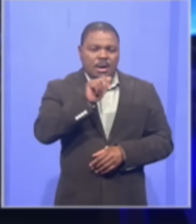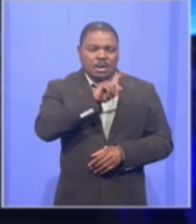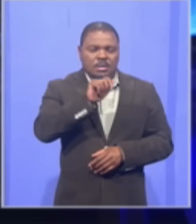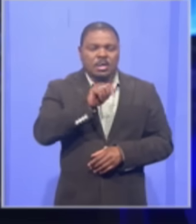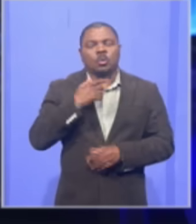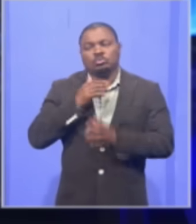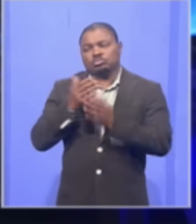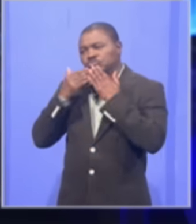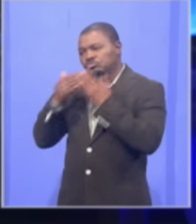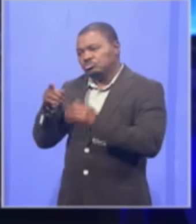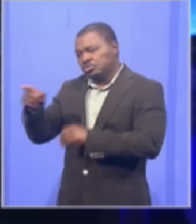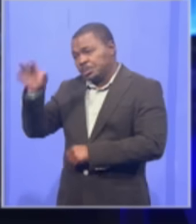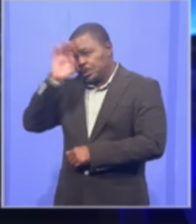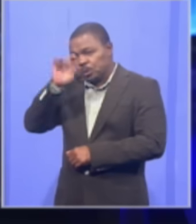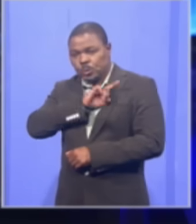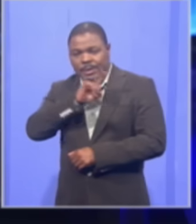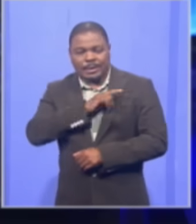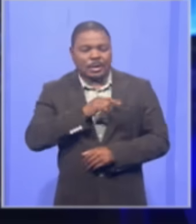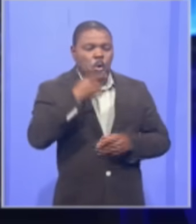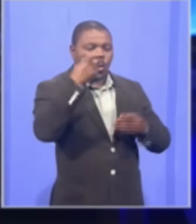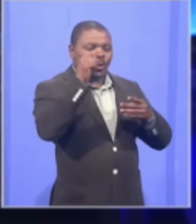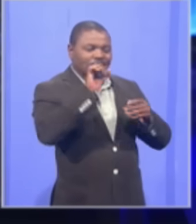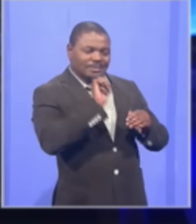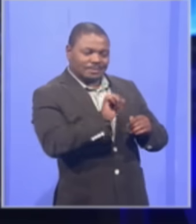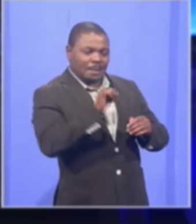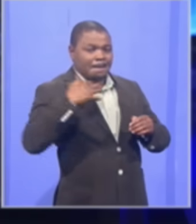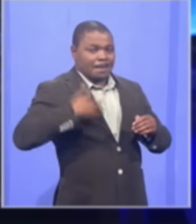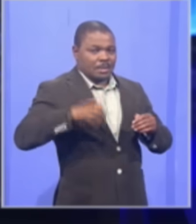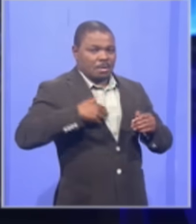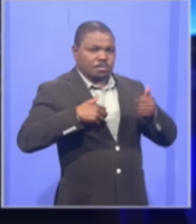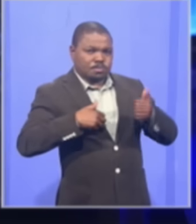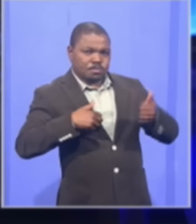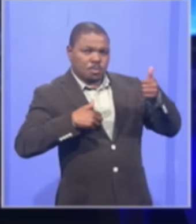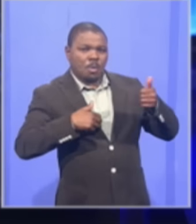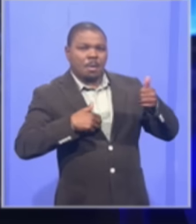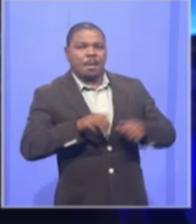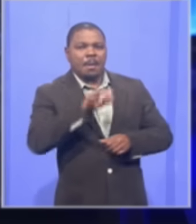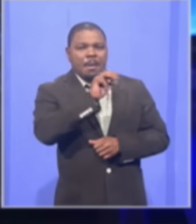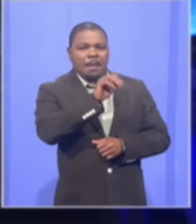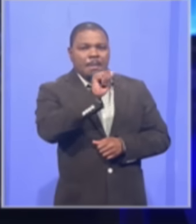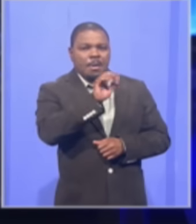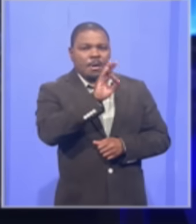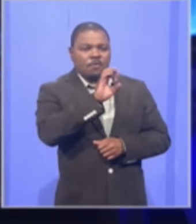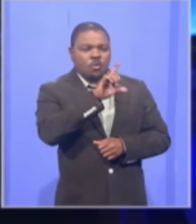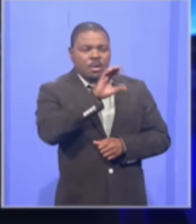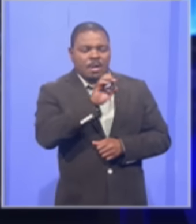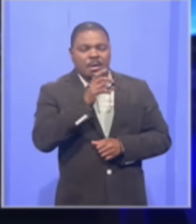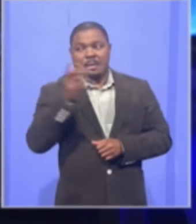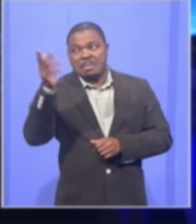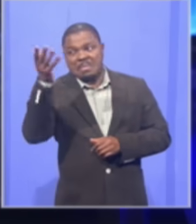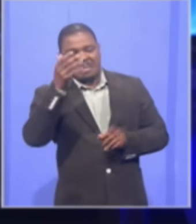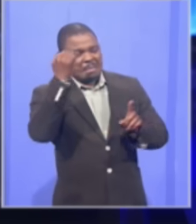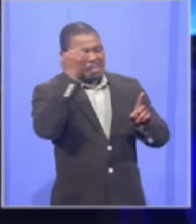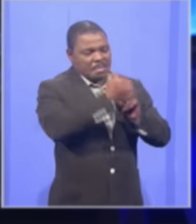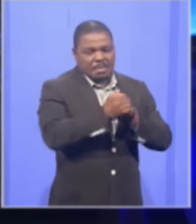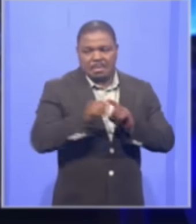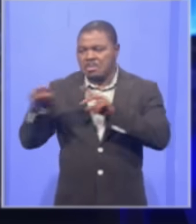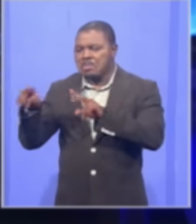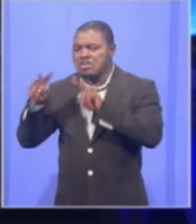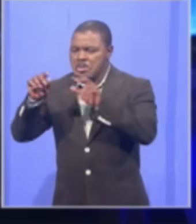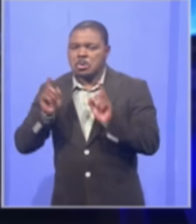nyewe ya polao ya mohlahlobi ya ka sehlohong wa dibuka tsa ditjhelete masipaleng o eleng Mpho Mafole. Qhakaza o buile sena le khutleng la dinyewe